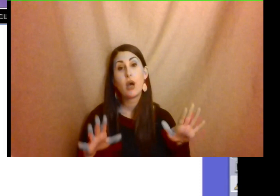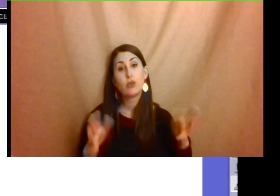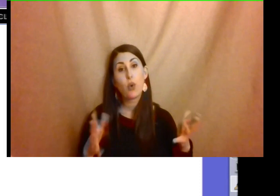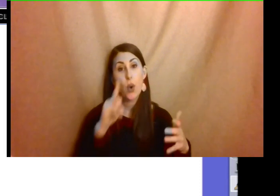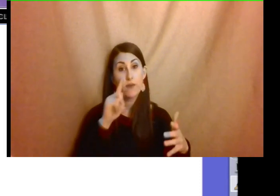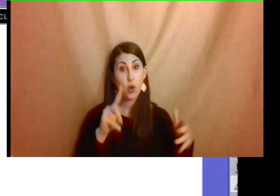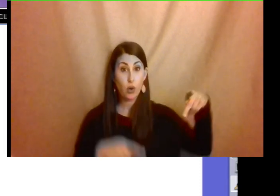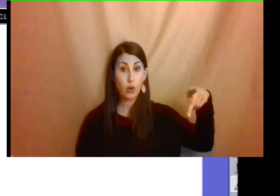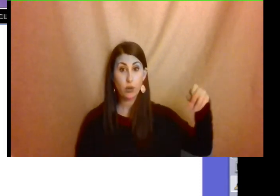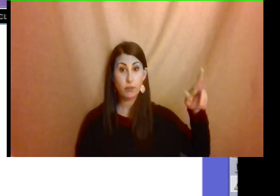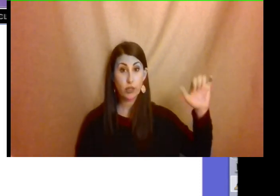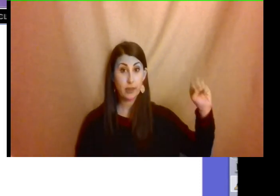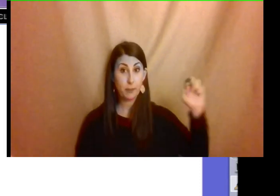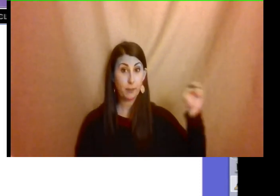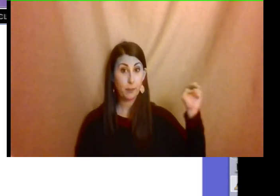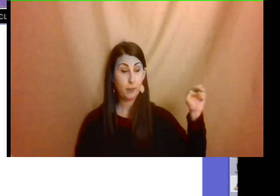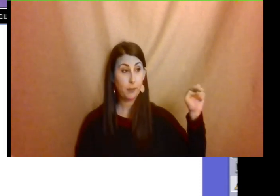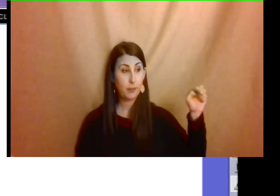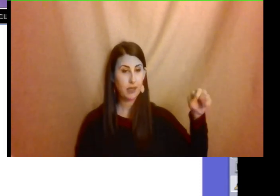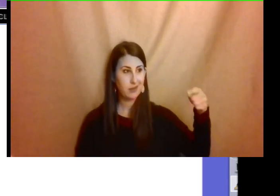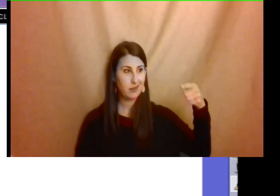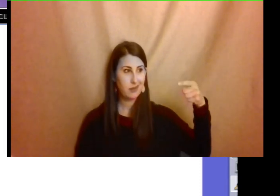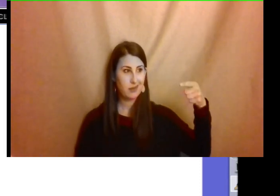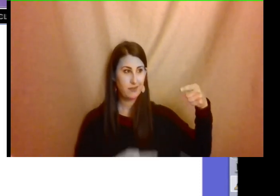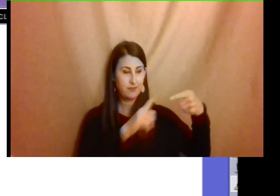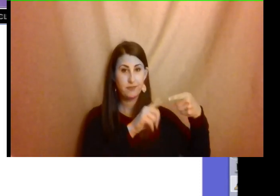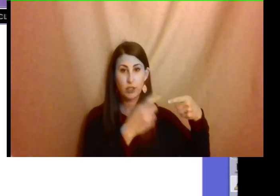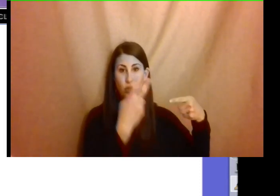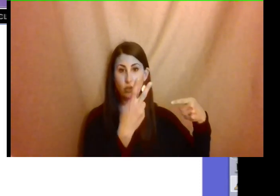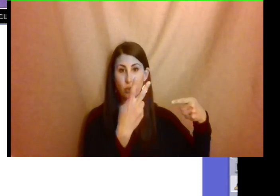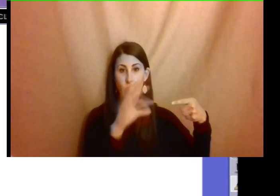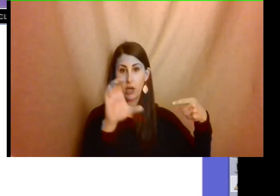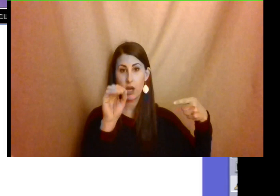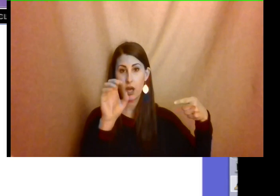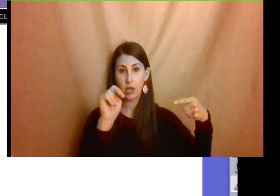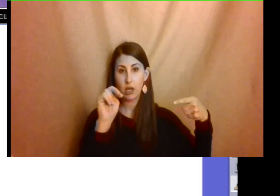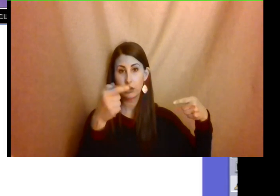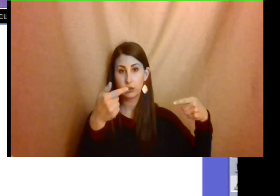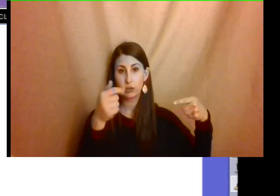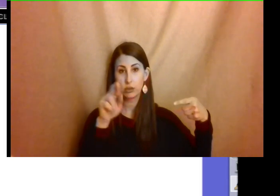bases. Okay, so one on top, one on bottom. It's all right here, top